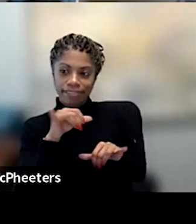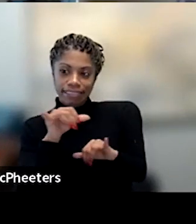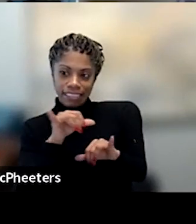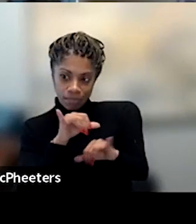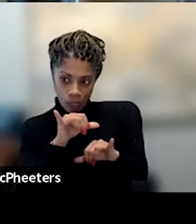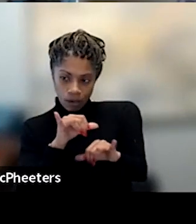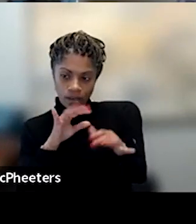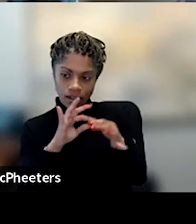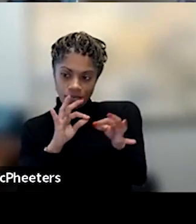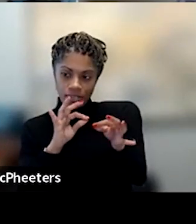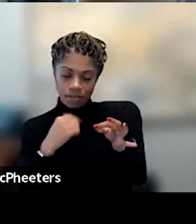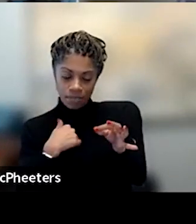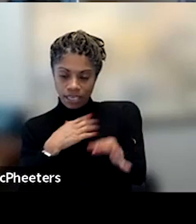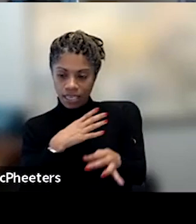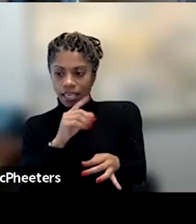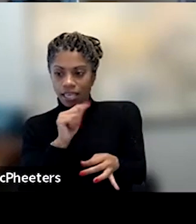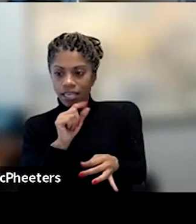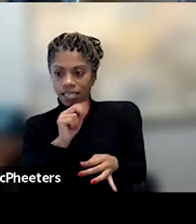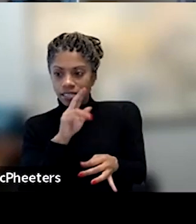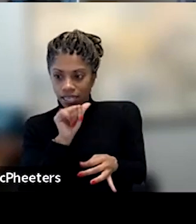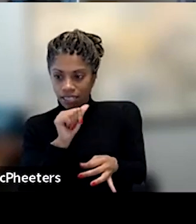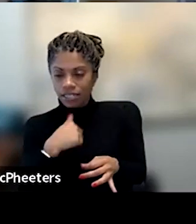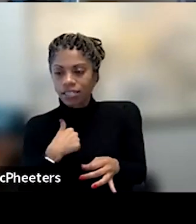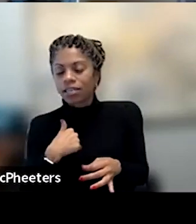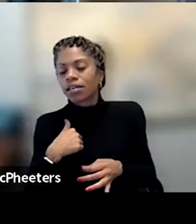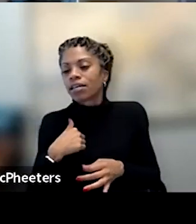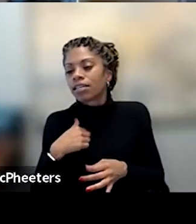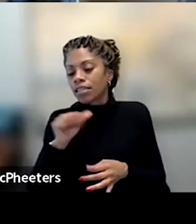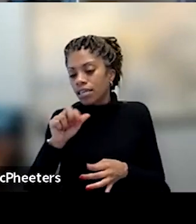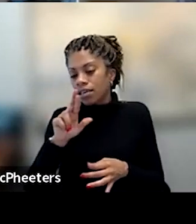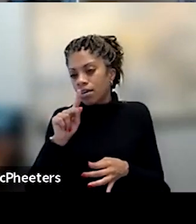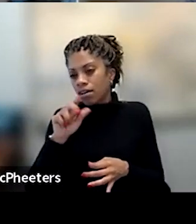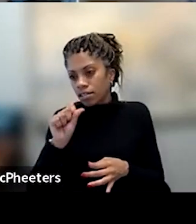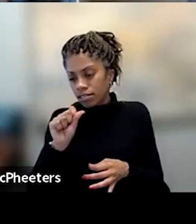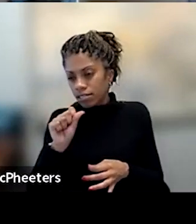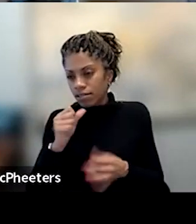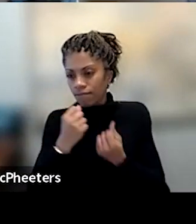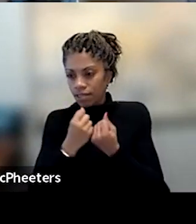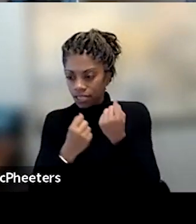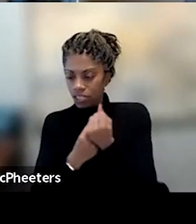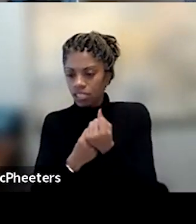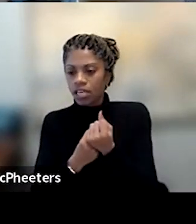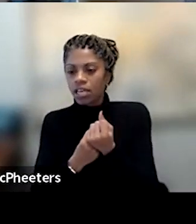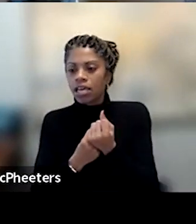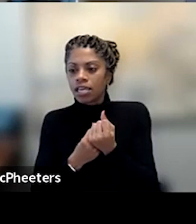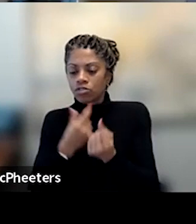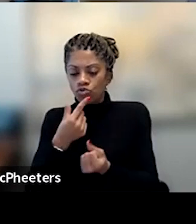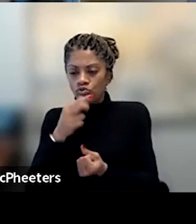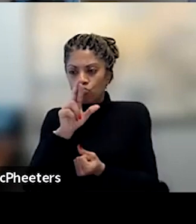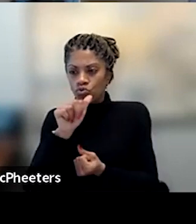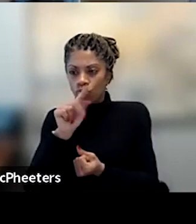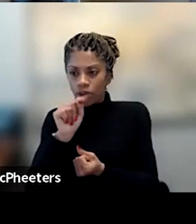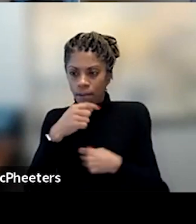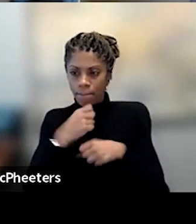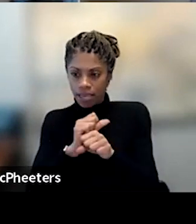all, for those who don't know, the Arcus Foundation's two bodies of grant-making work each